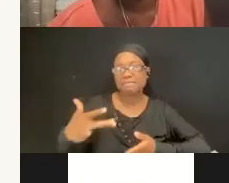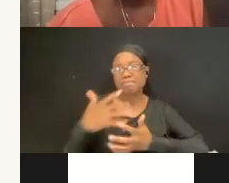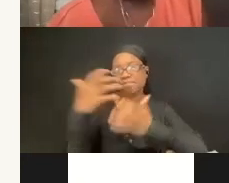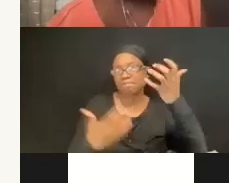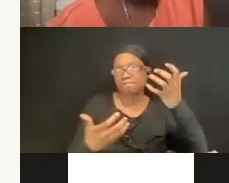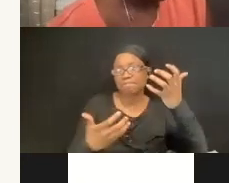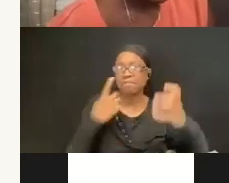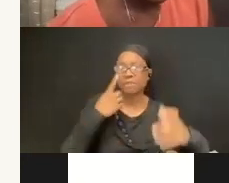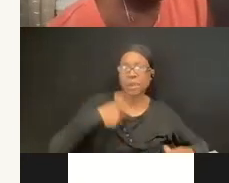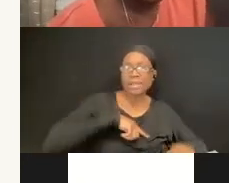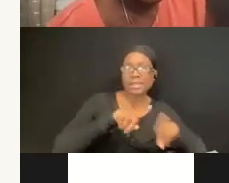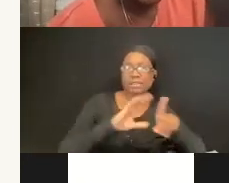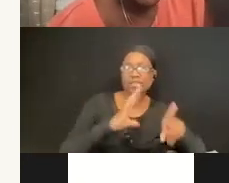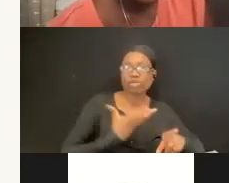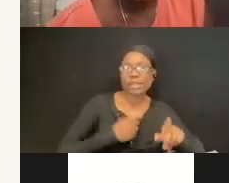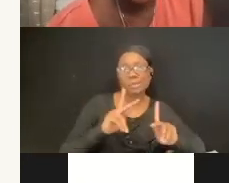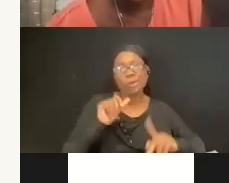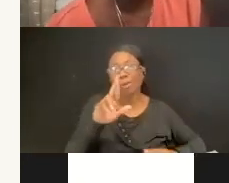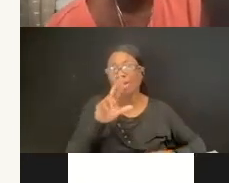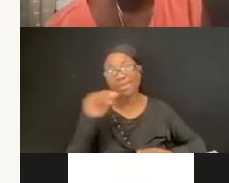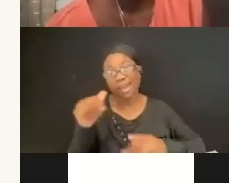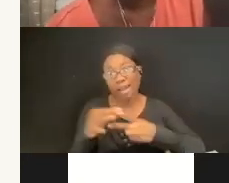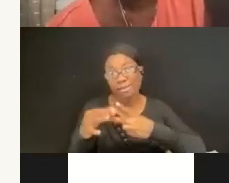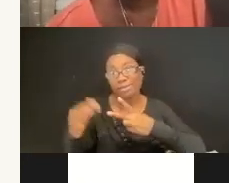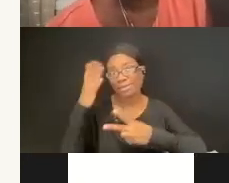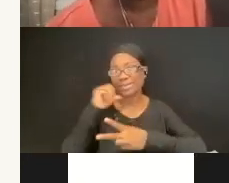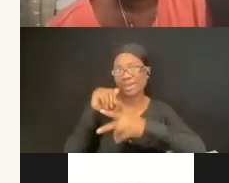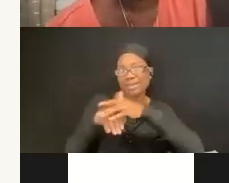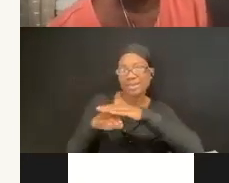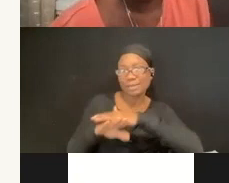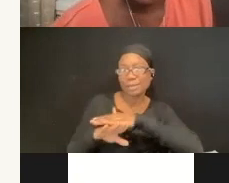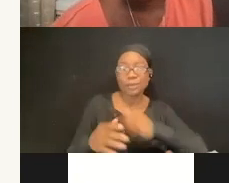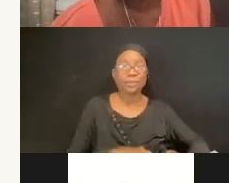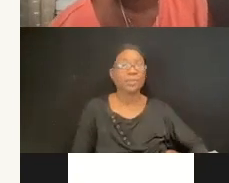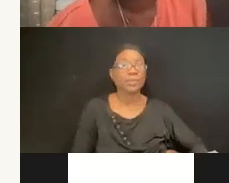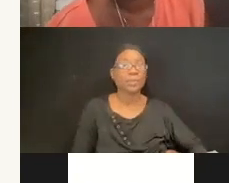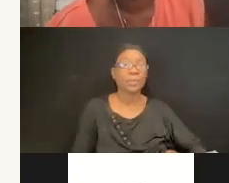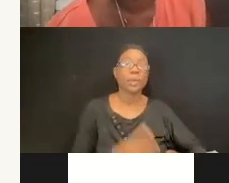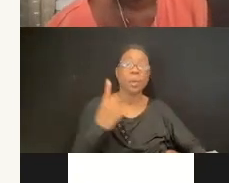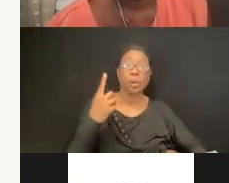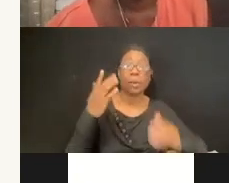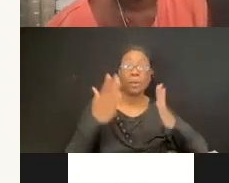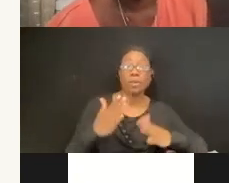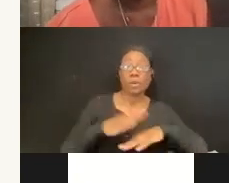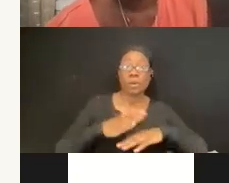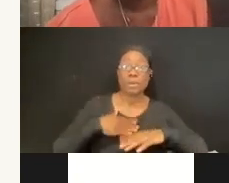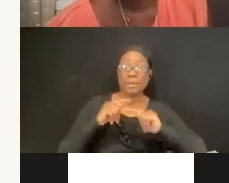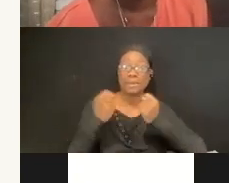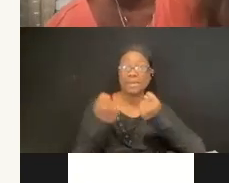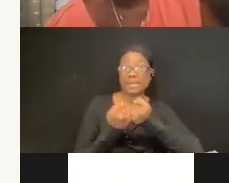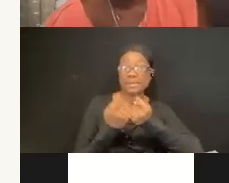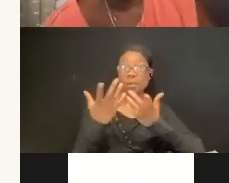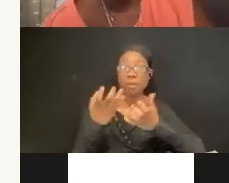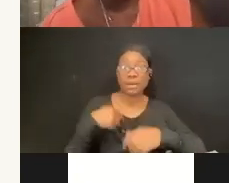accessibility. One of the folks on my team suggested that I make an effort to break